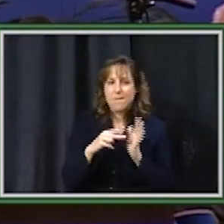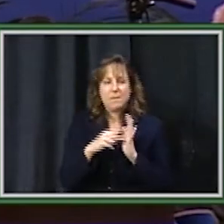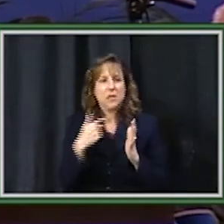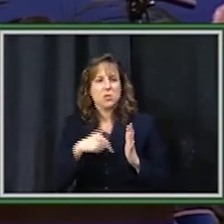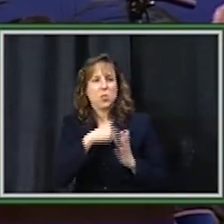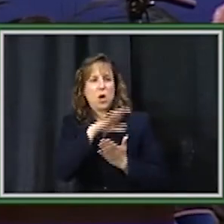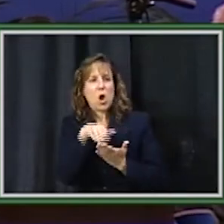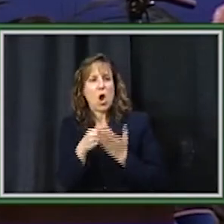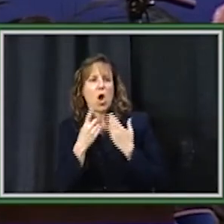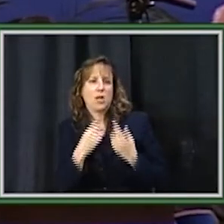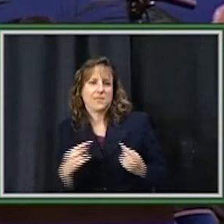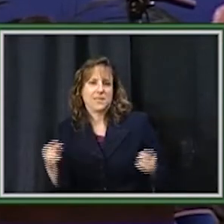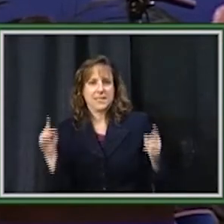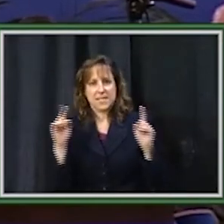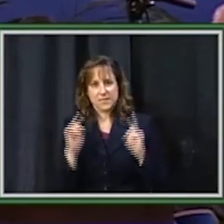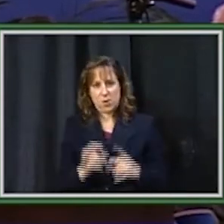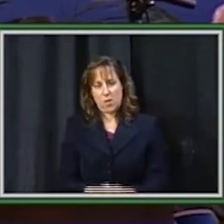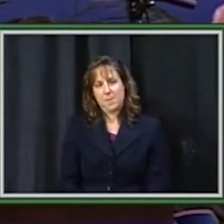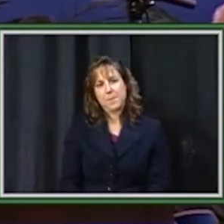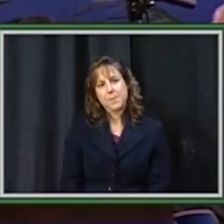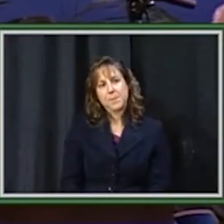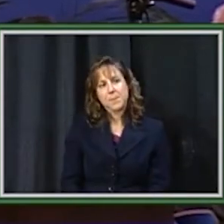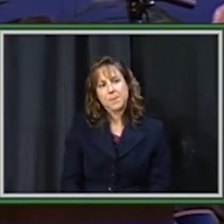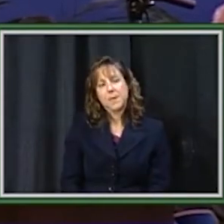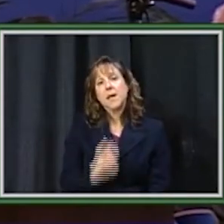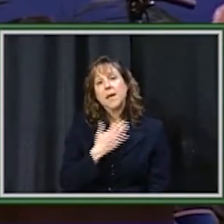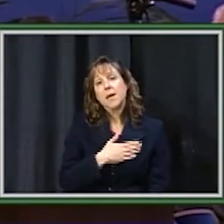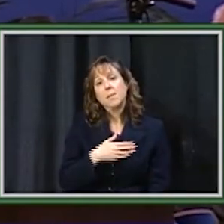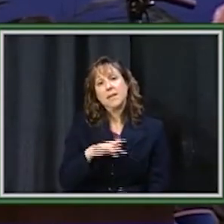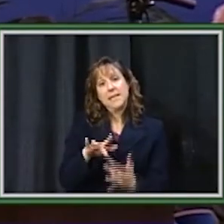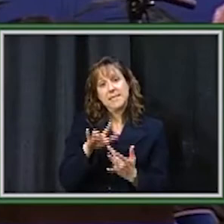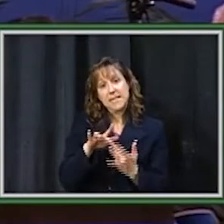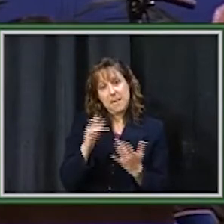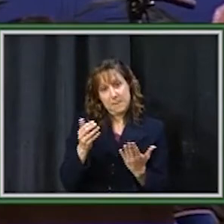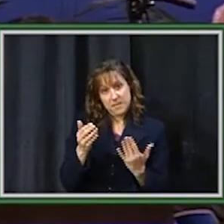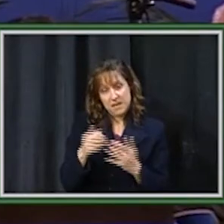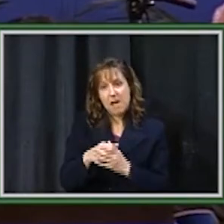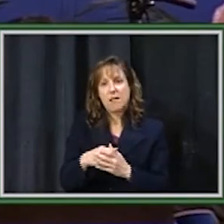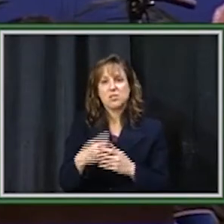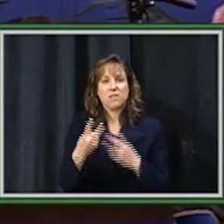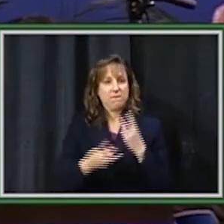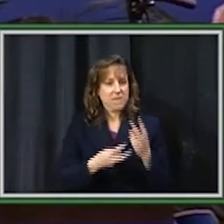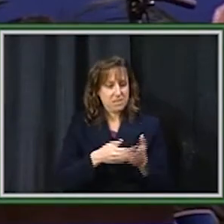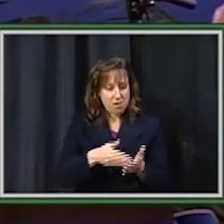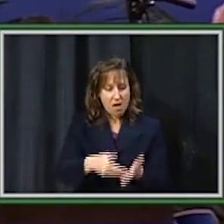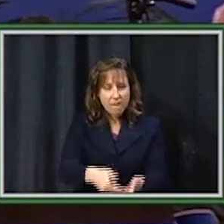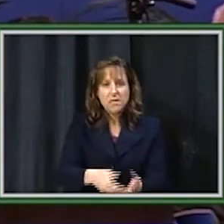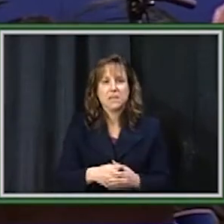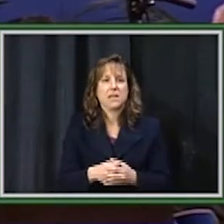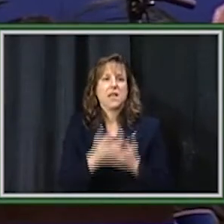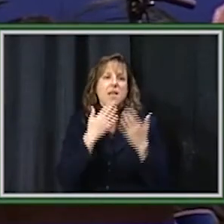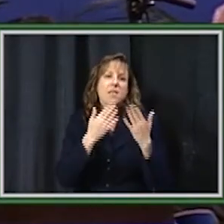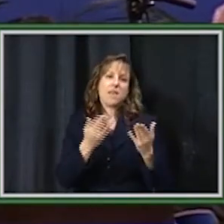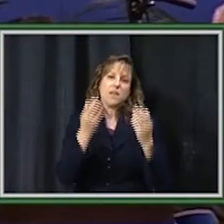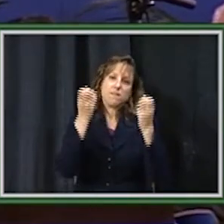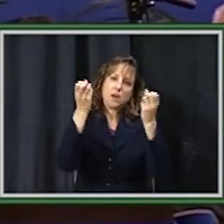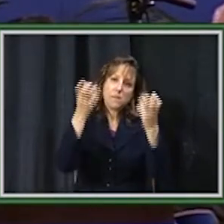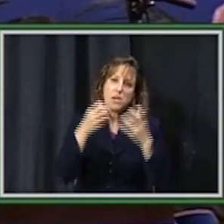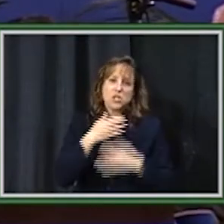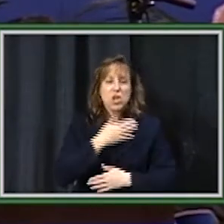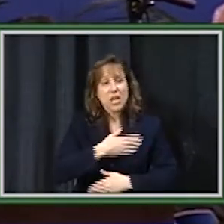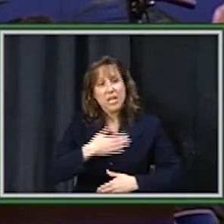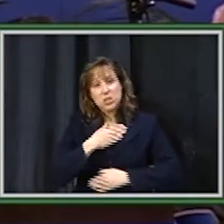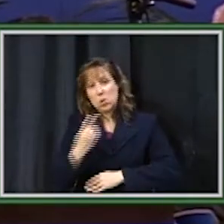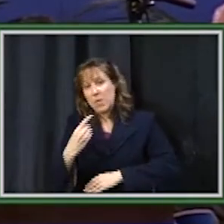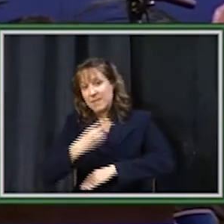today have been successful as well. Please keep in touch, visit us often. Thank you very much. Enjoy